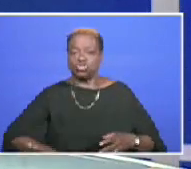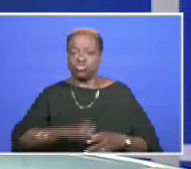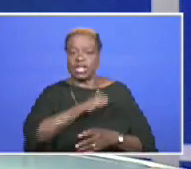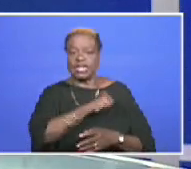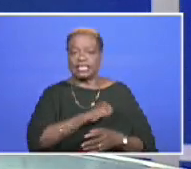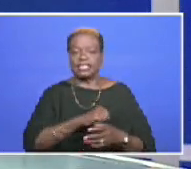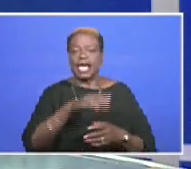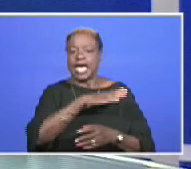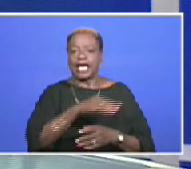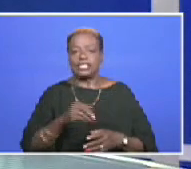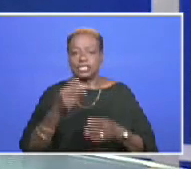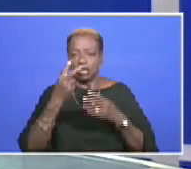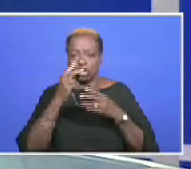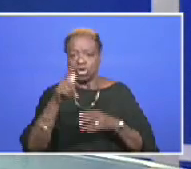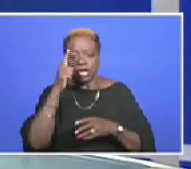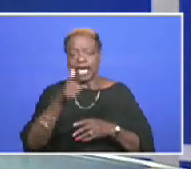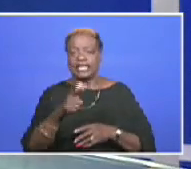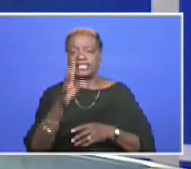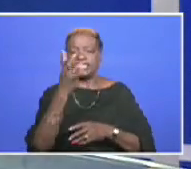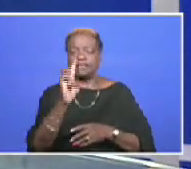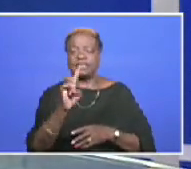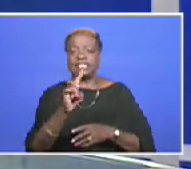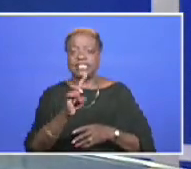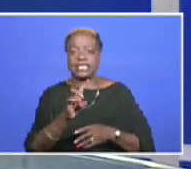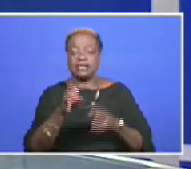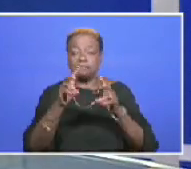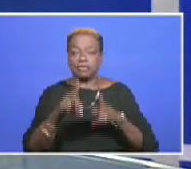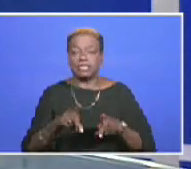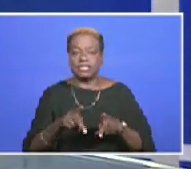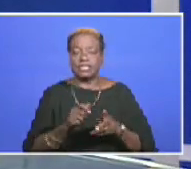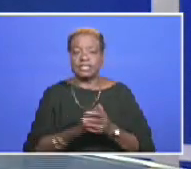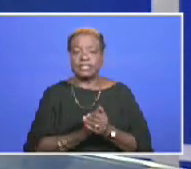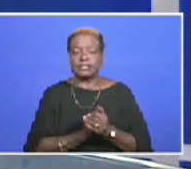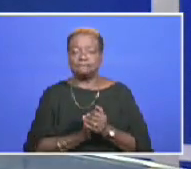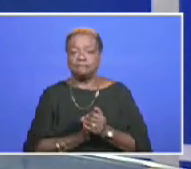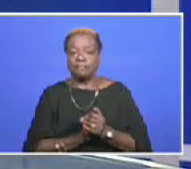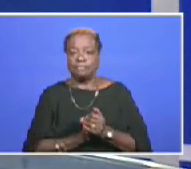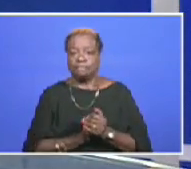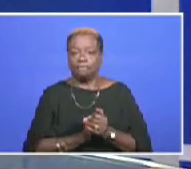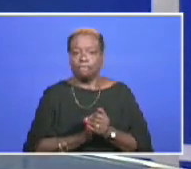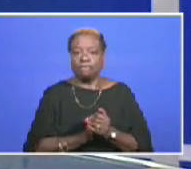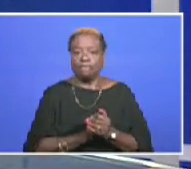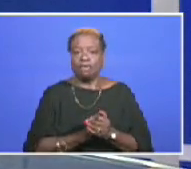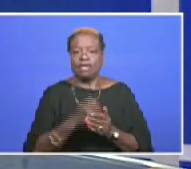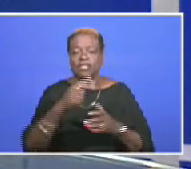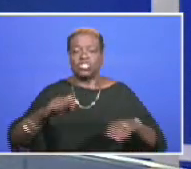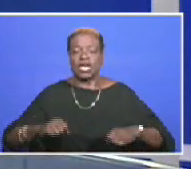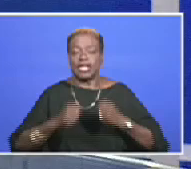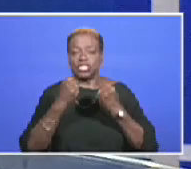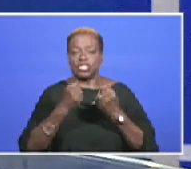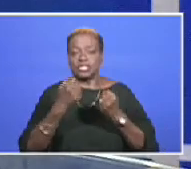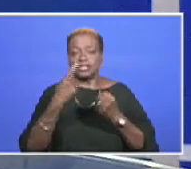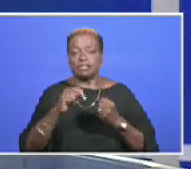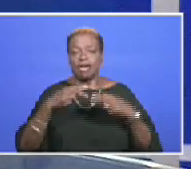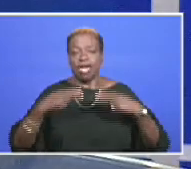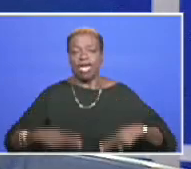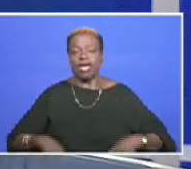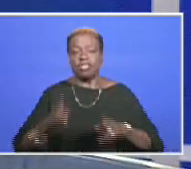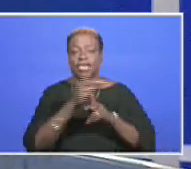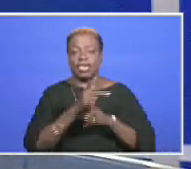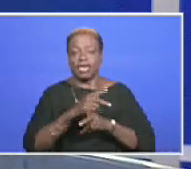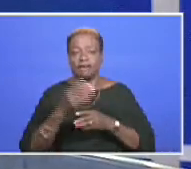17 patients, 14 of whom were suffering gunshot injuries. Sands says the challenges the healthcare facility faces